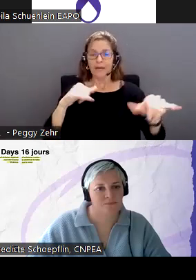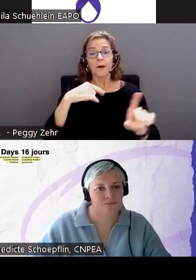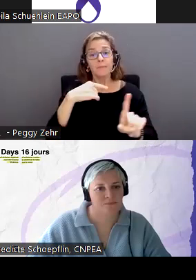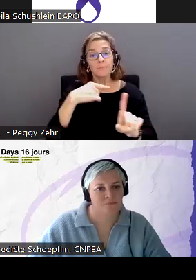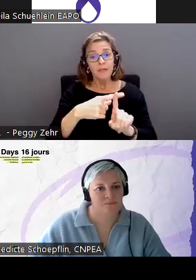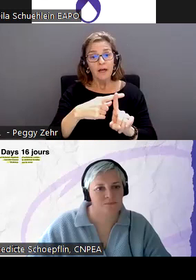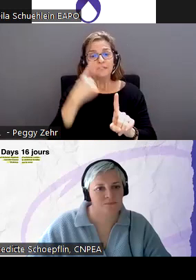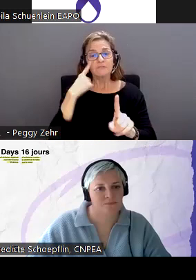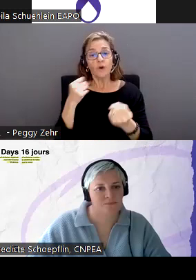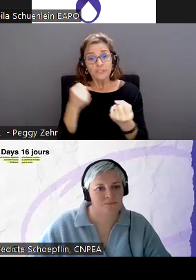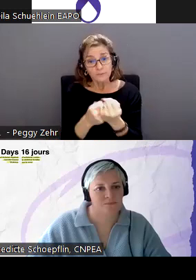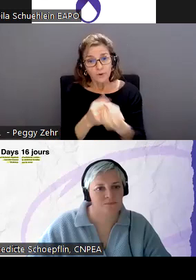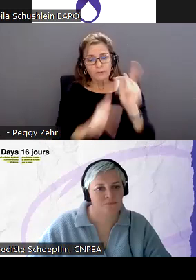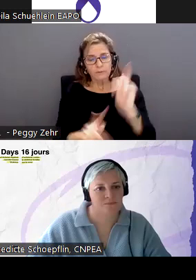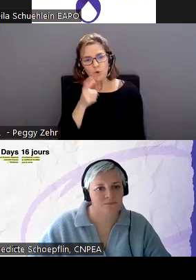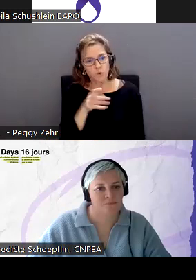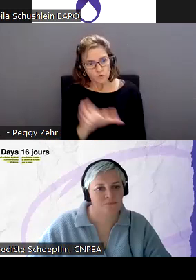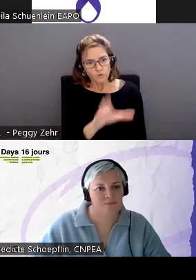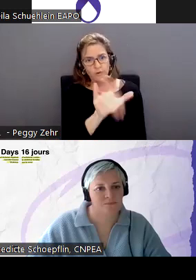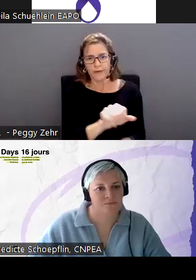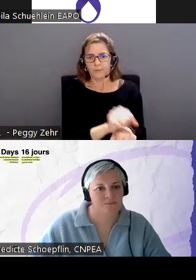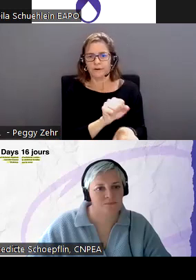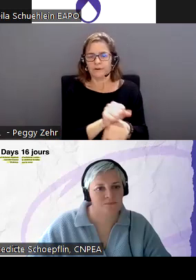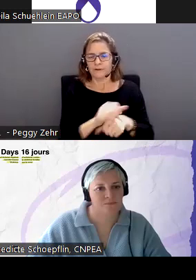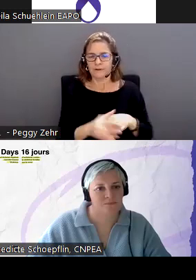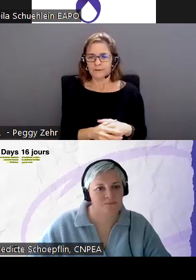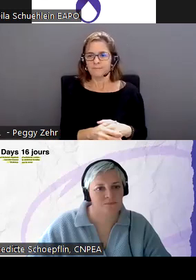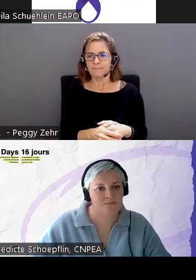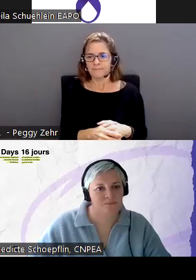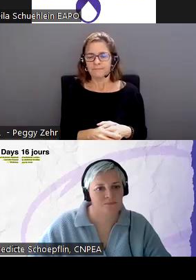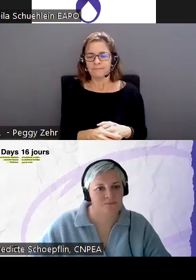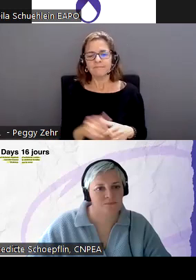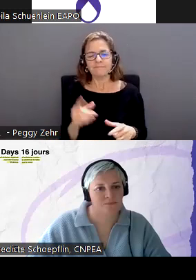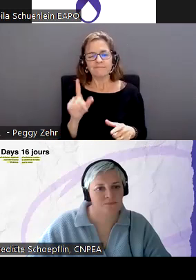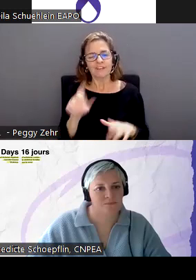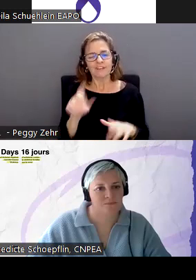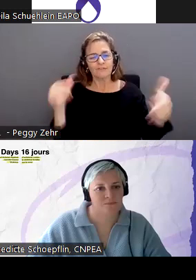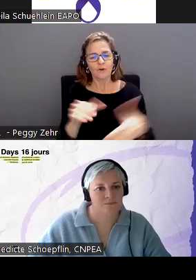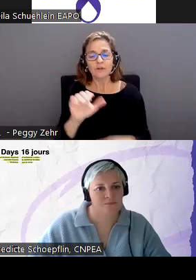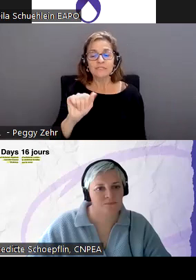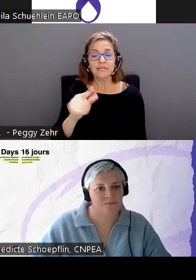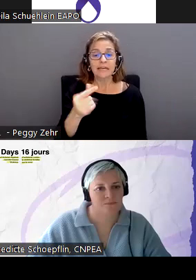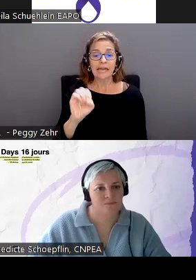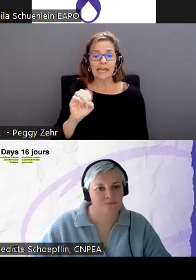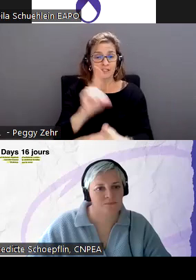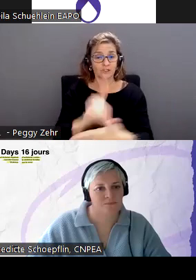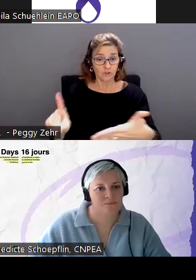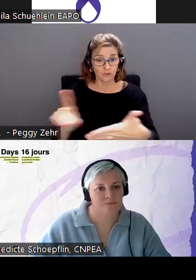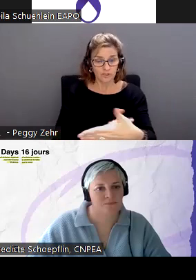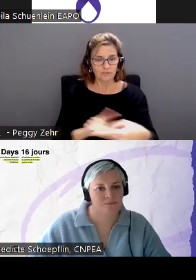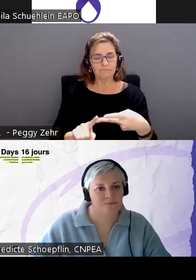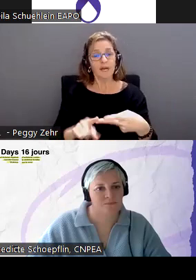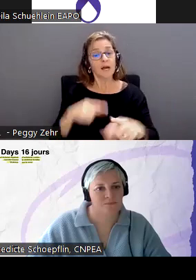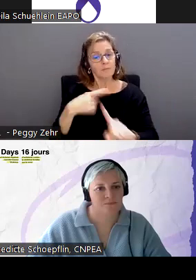are doing the work. And we really do need to focus on age discrimination, and I would say ableism as